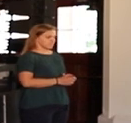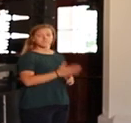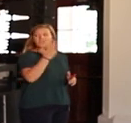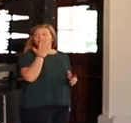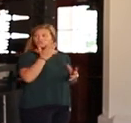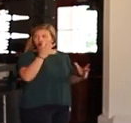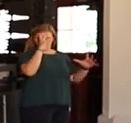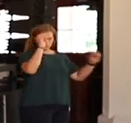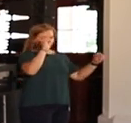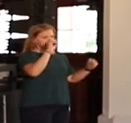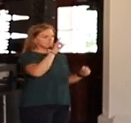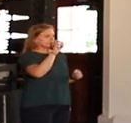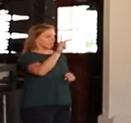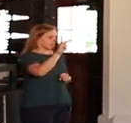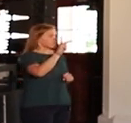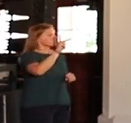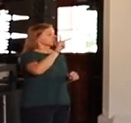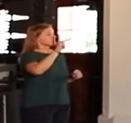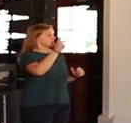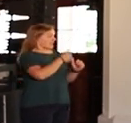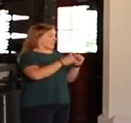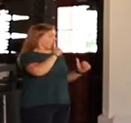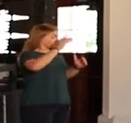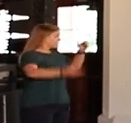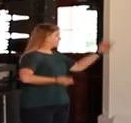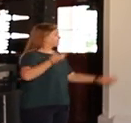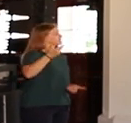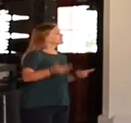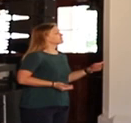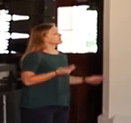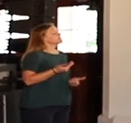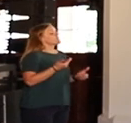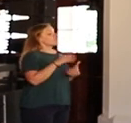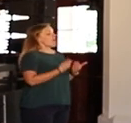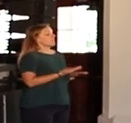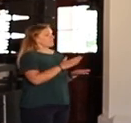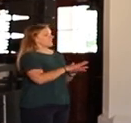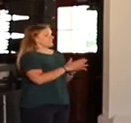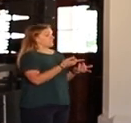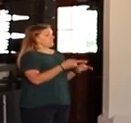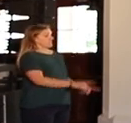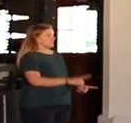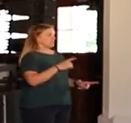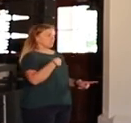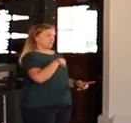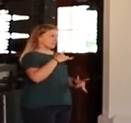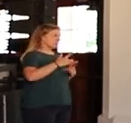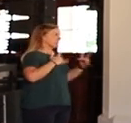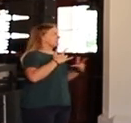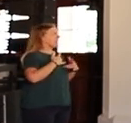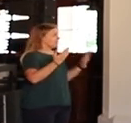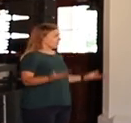Thank you so much, President Zach, and welcome everyone. All of Academic Affairs is very excited that